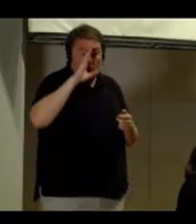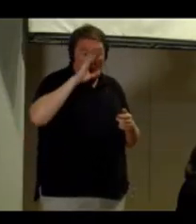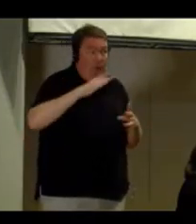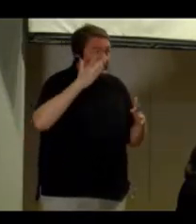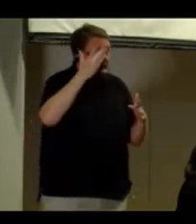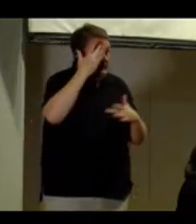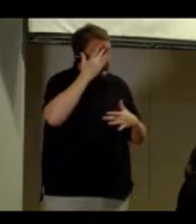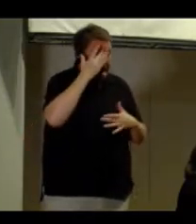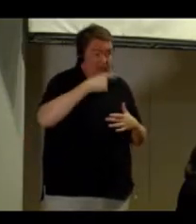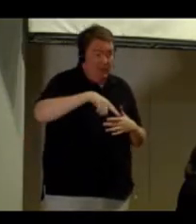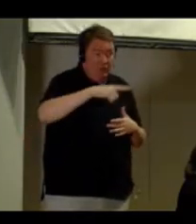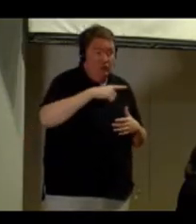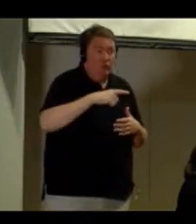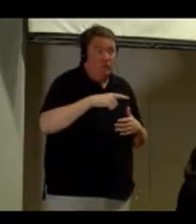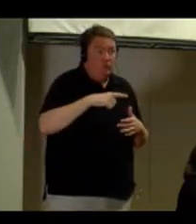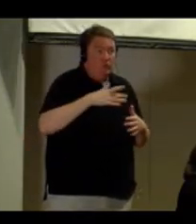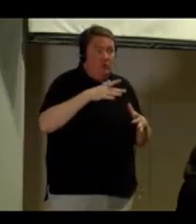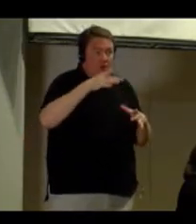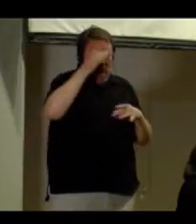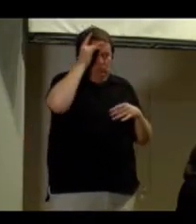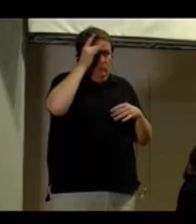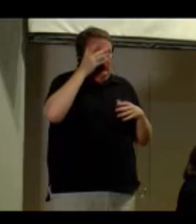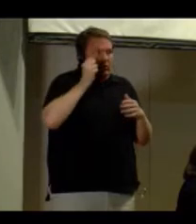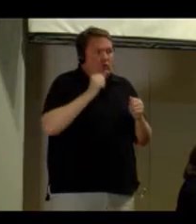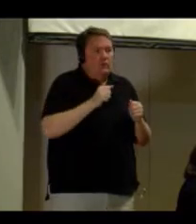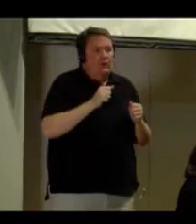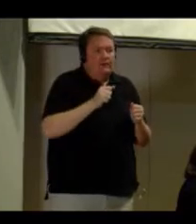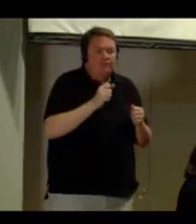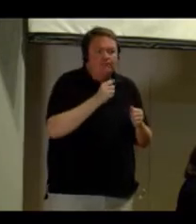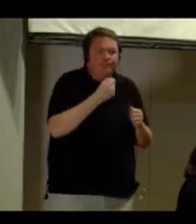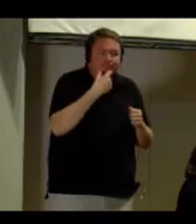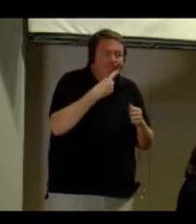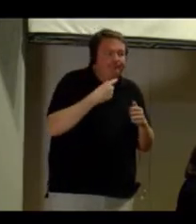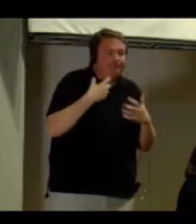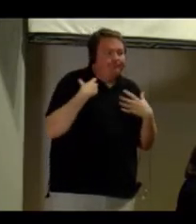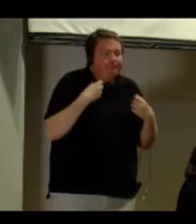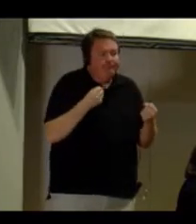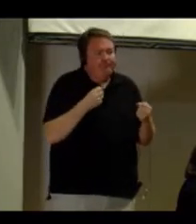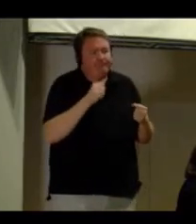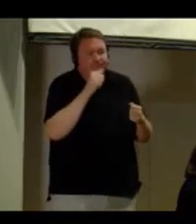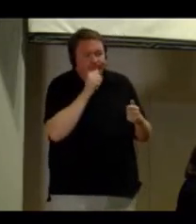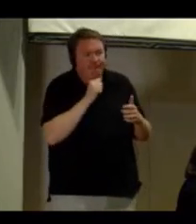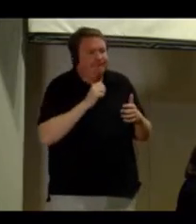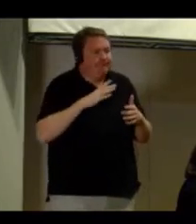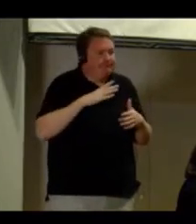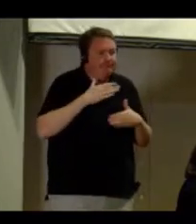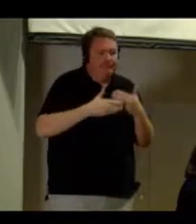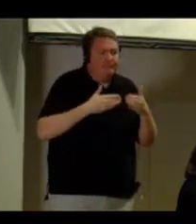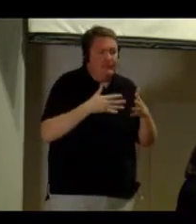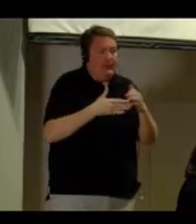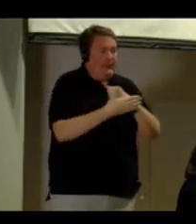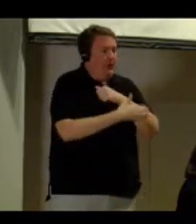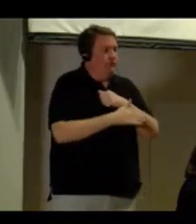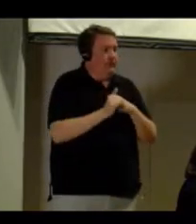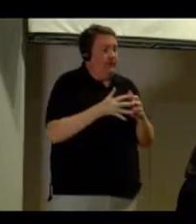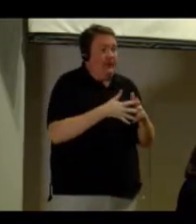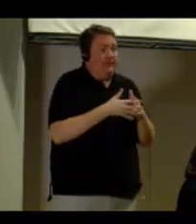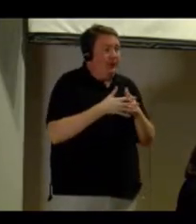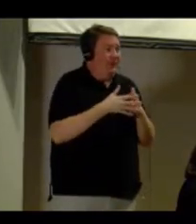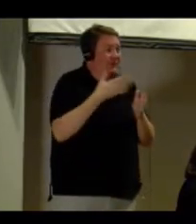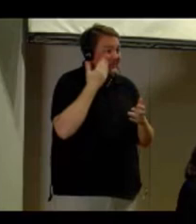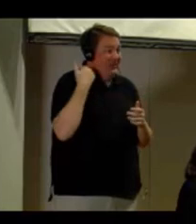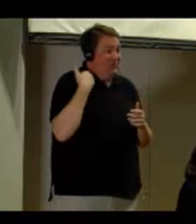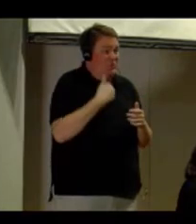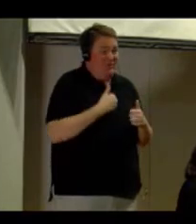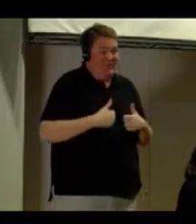get that you can cope with really well, reasonably well, typically, in a country like America, is because we've been living with